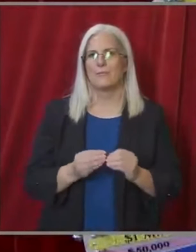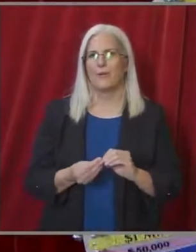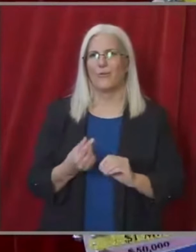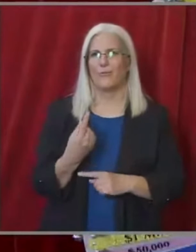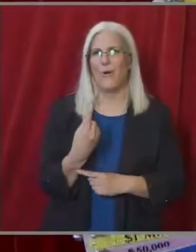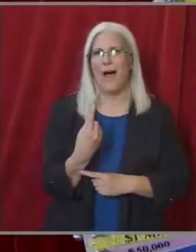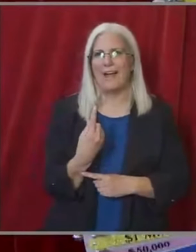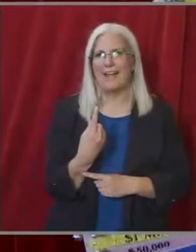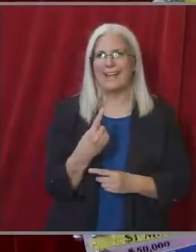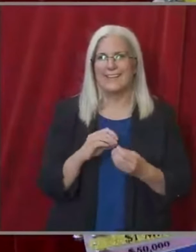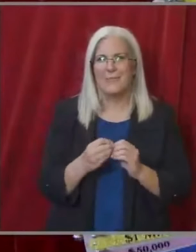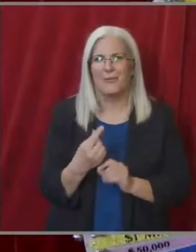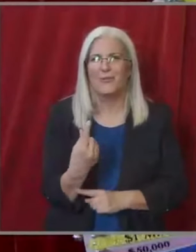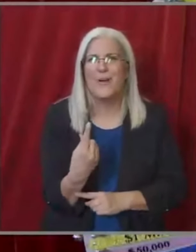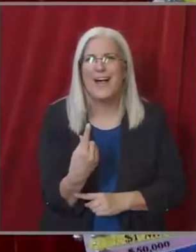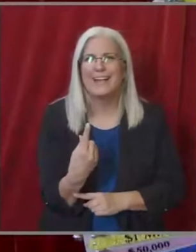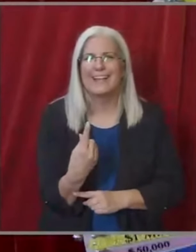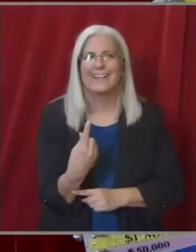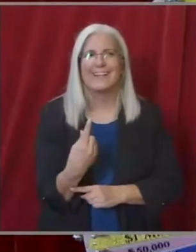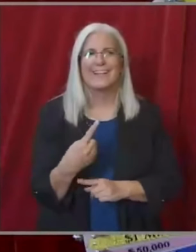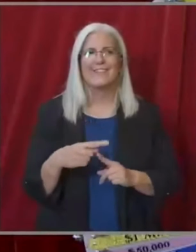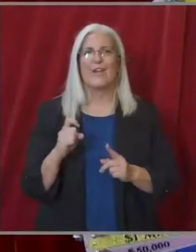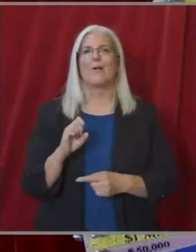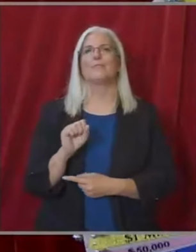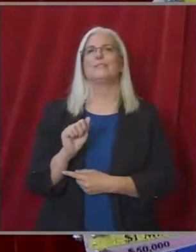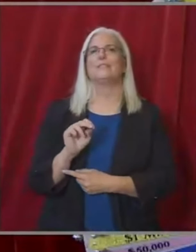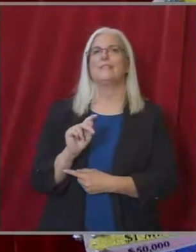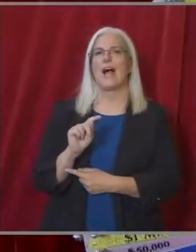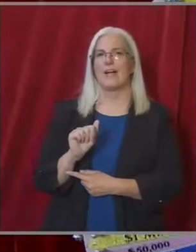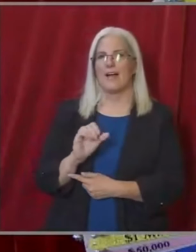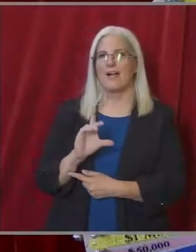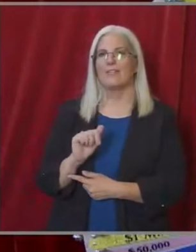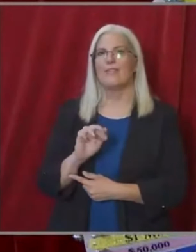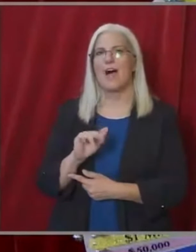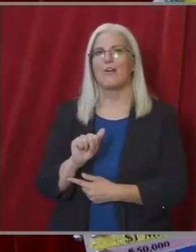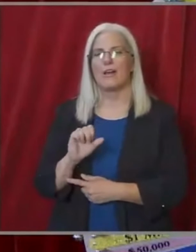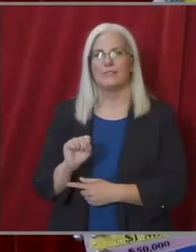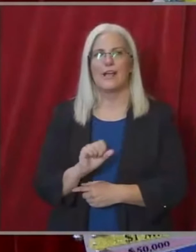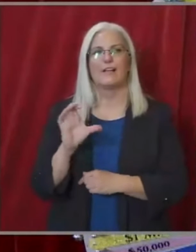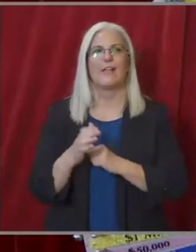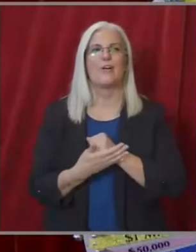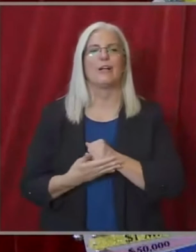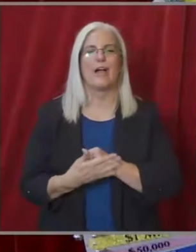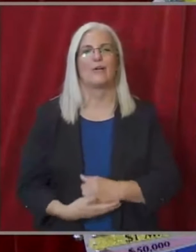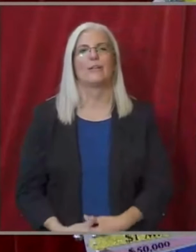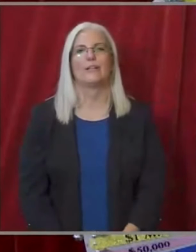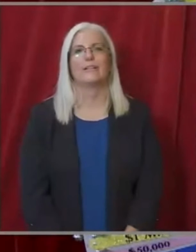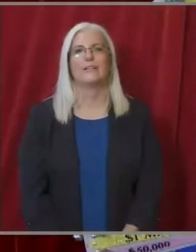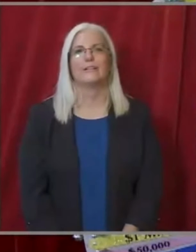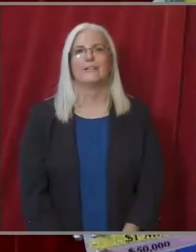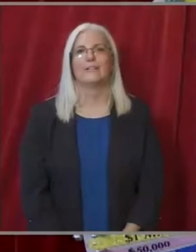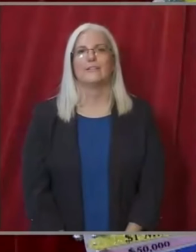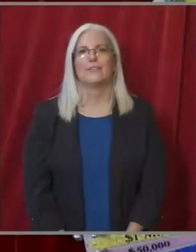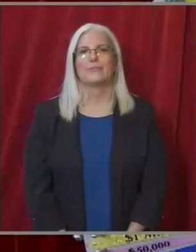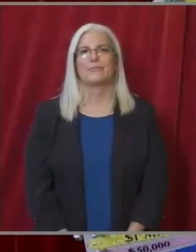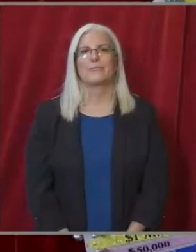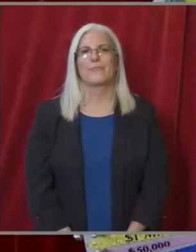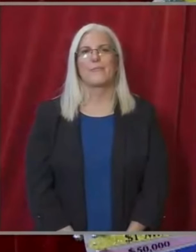Santa Clara again. Santa Clara! All right. We got a twofer for Santa Clara